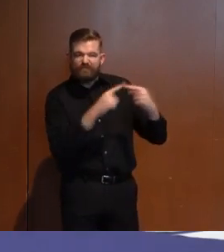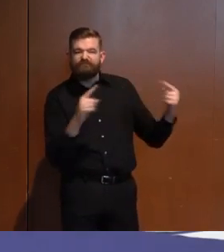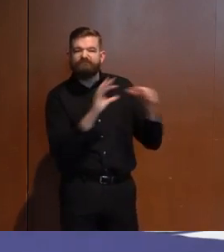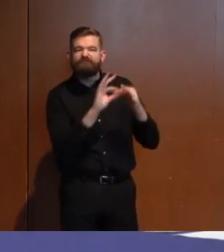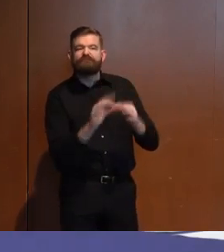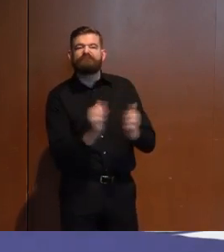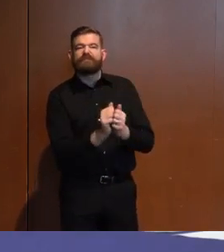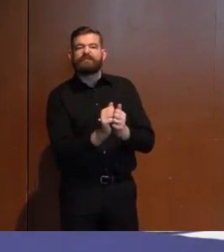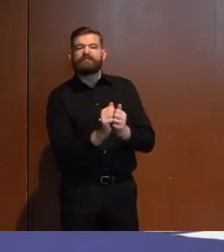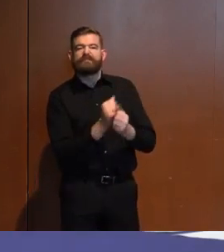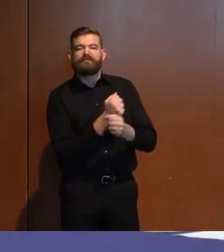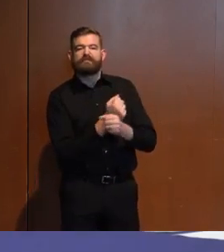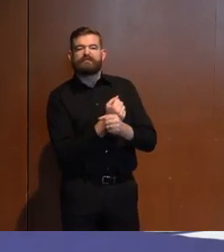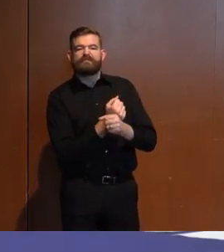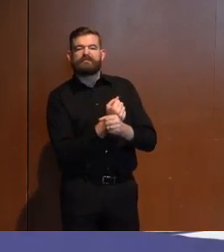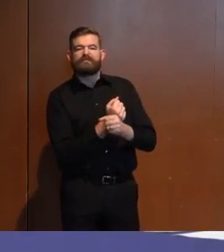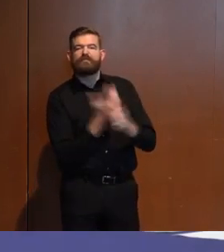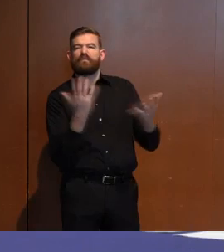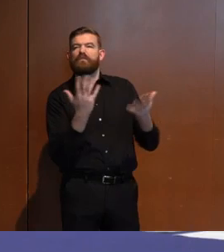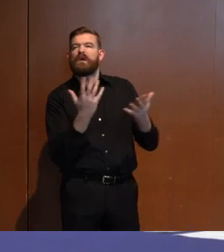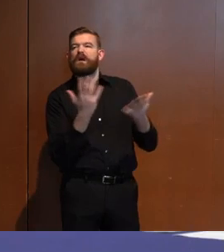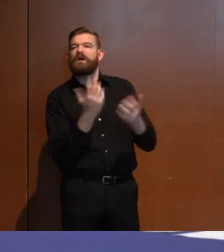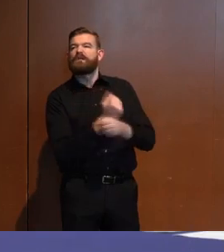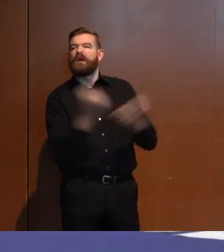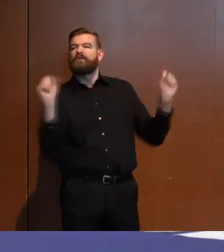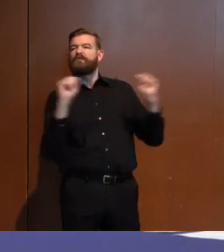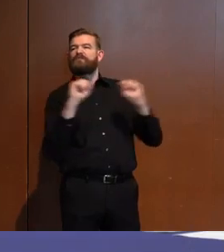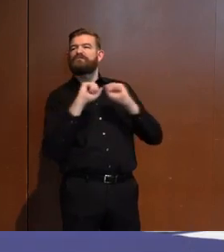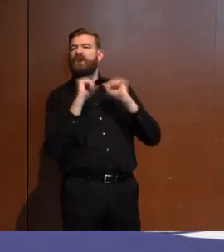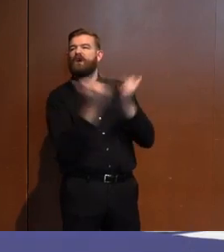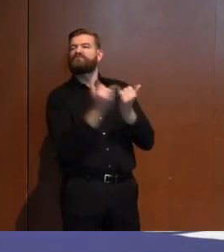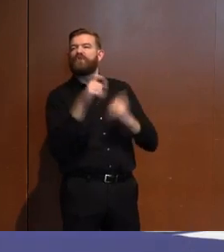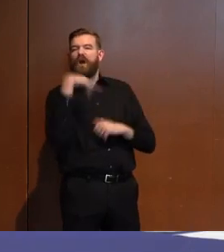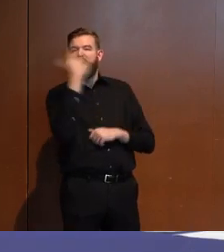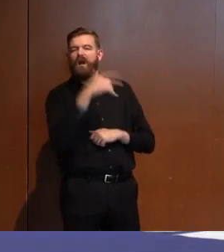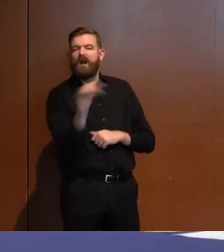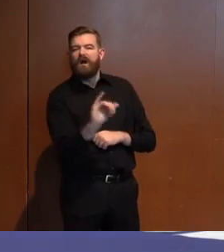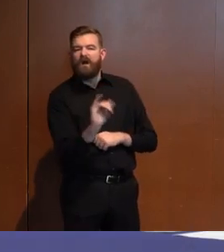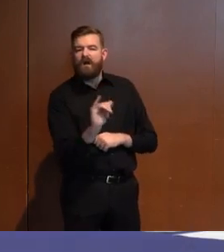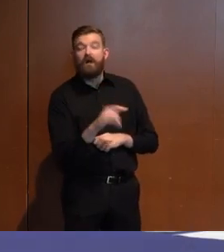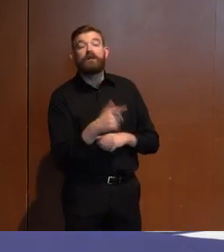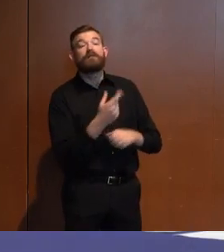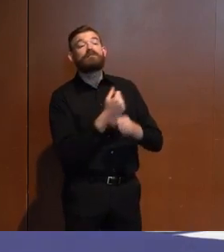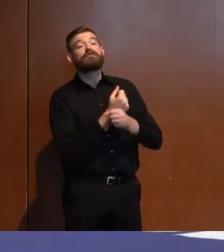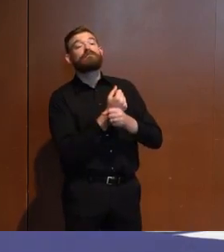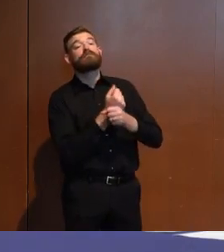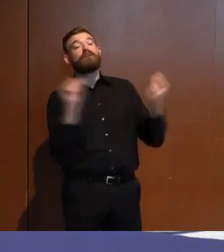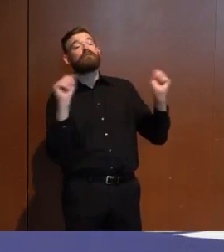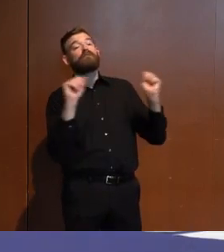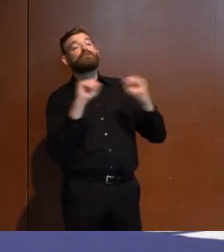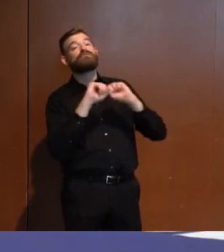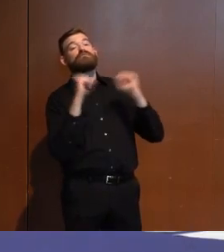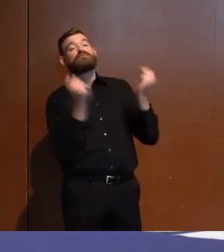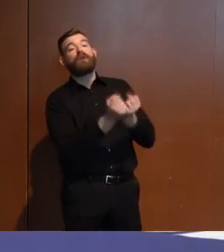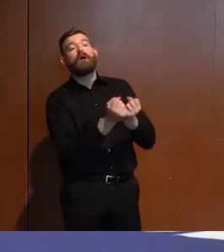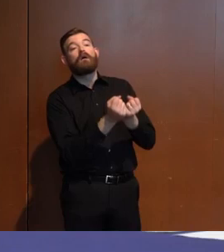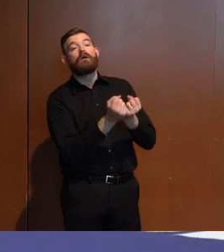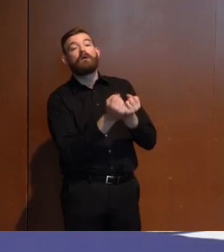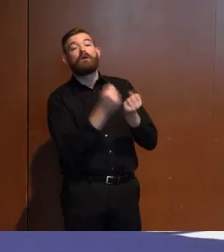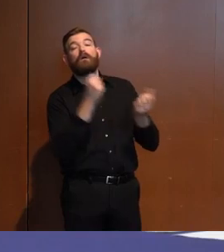look like? And a safer society, for my taste, has fewer guns and not more guns. And that the guns that do exist